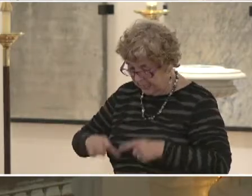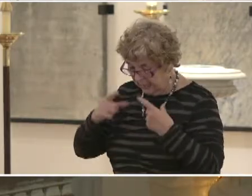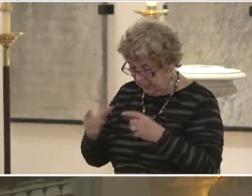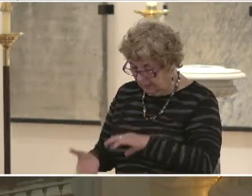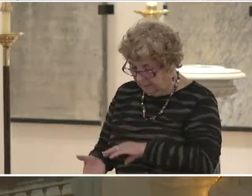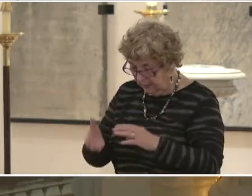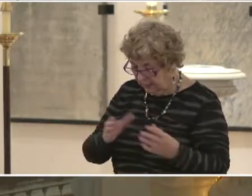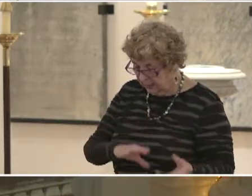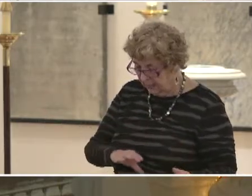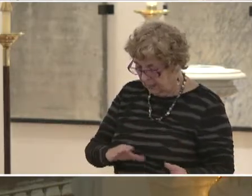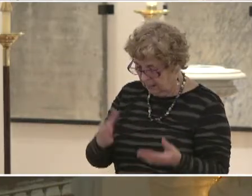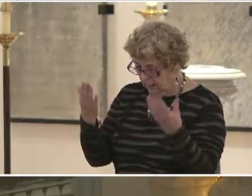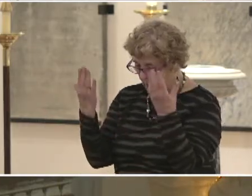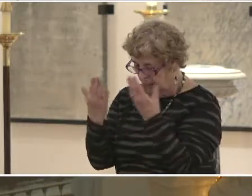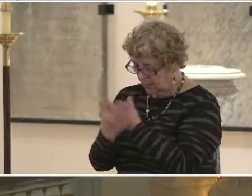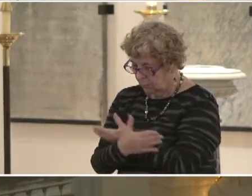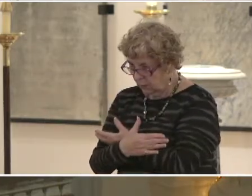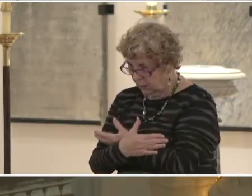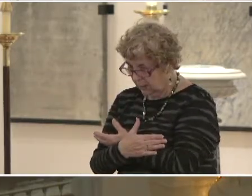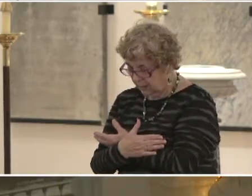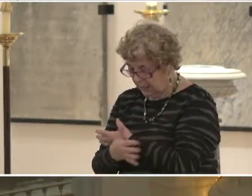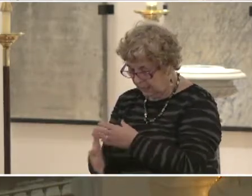Hope in the promise of Easter.